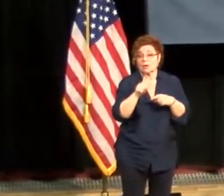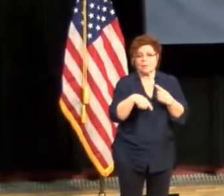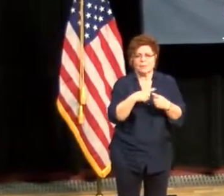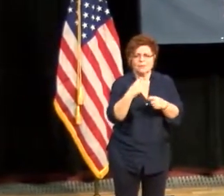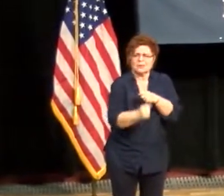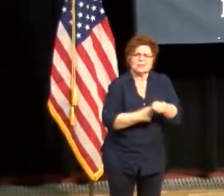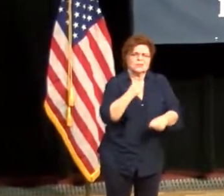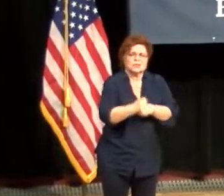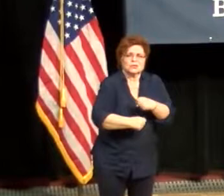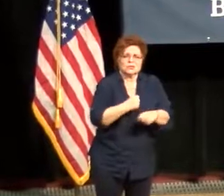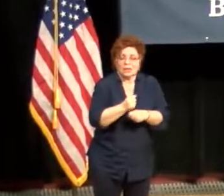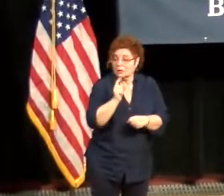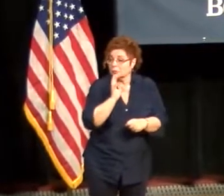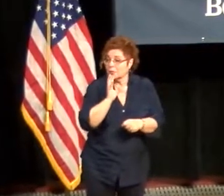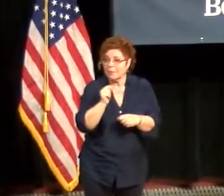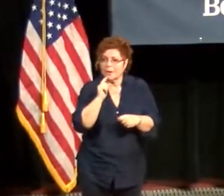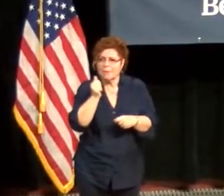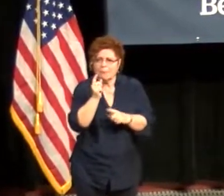and I just talked about it a moment ago.